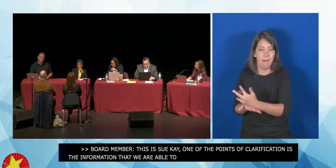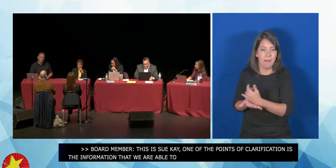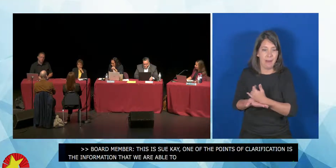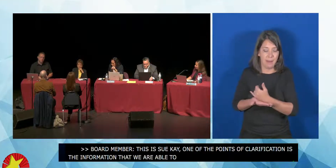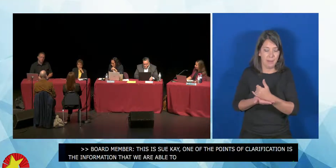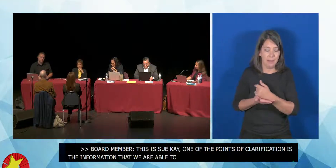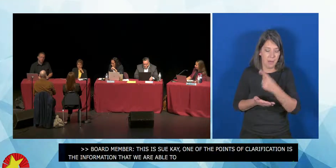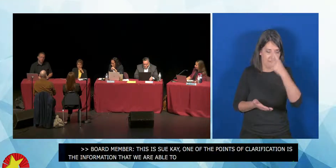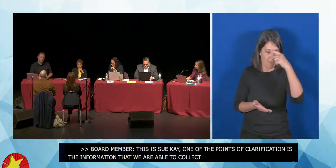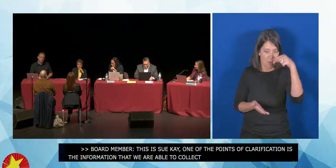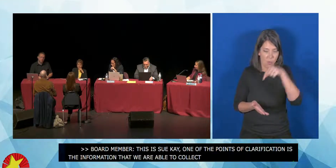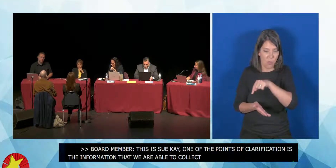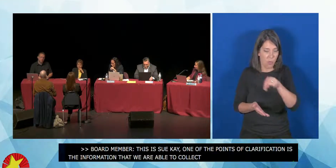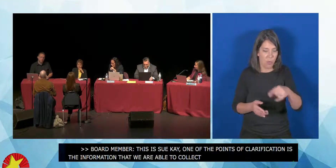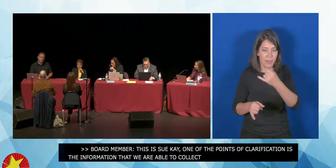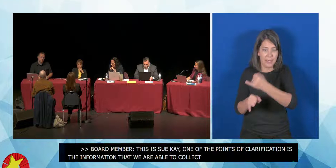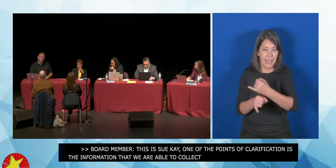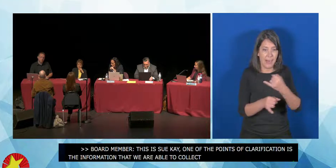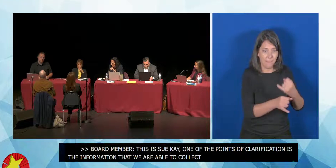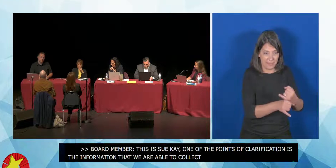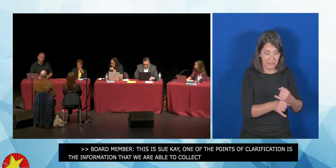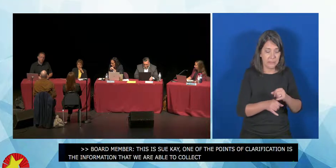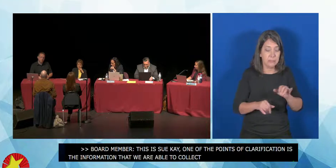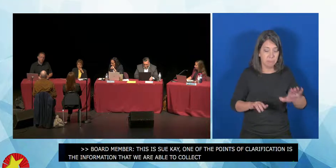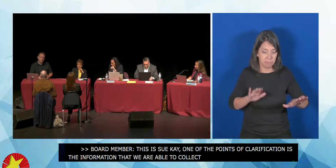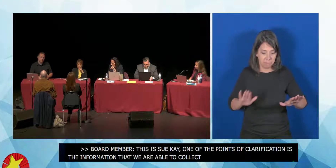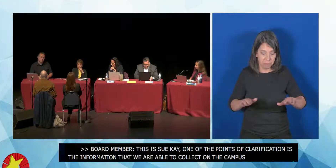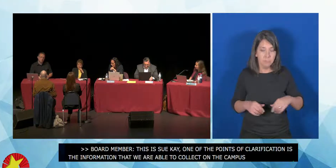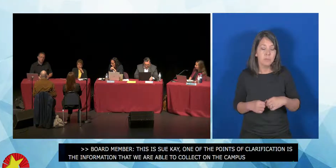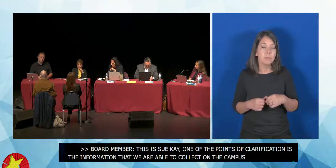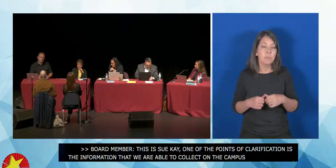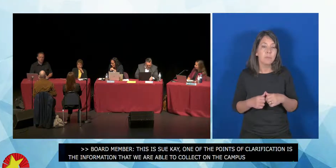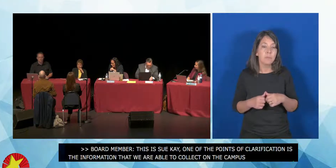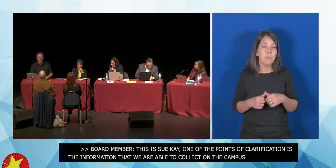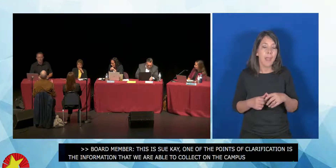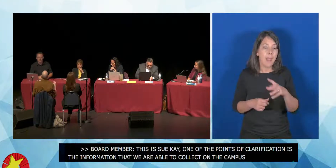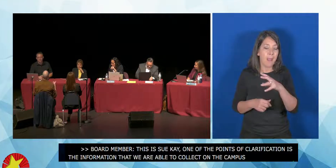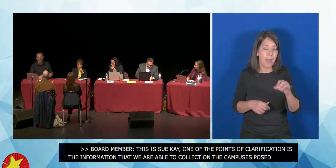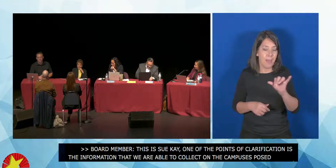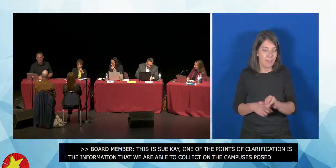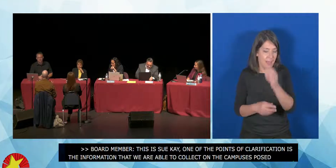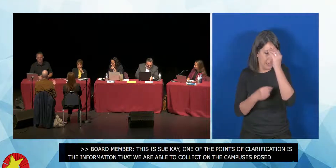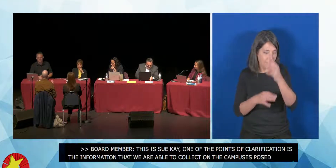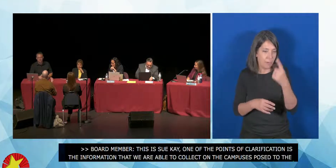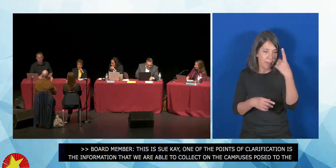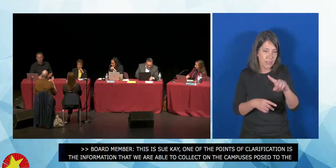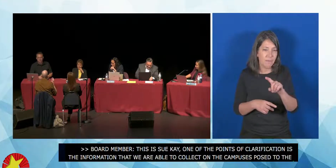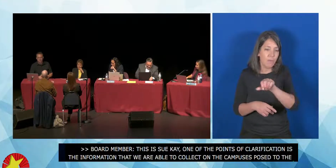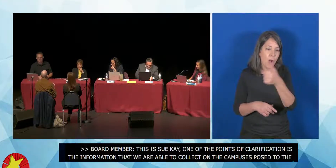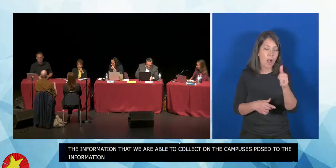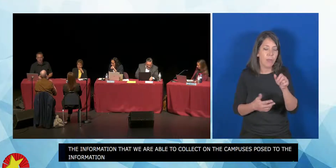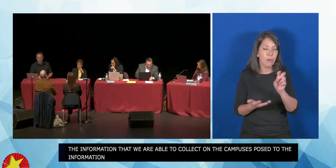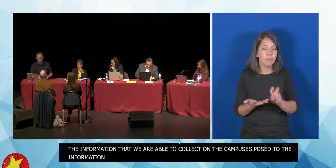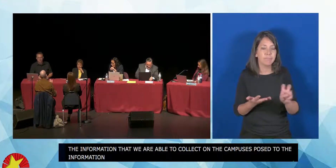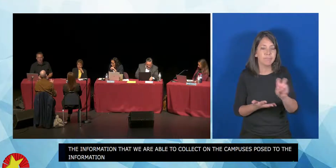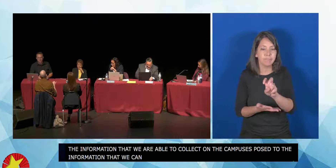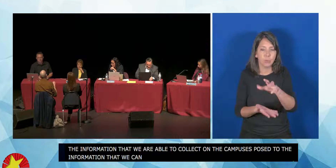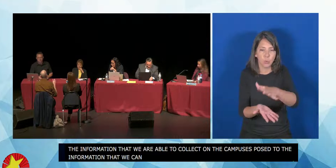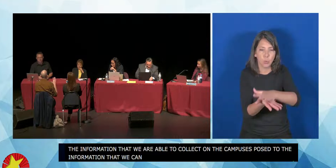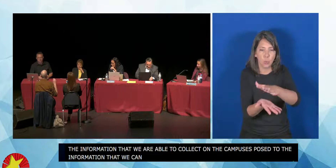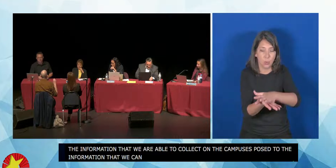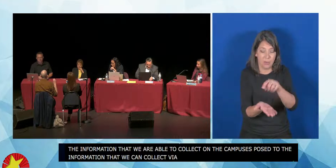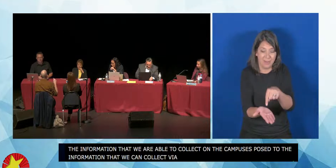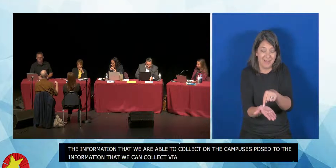campuses as opposed to information that we can collect via the co-ops. Because the